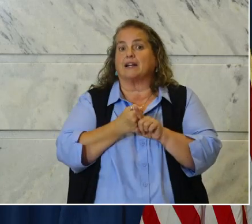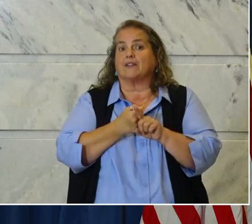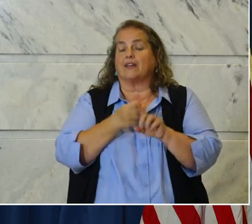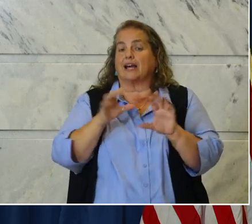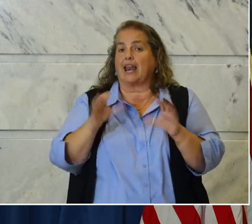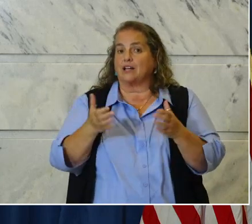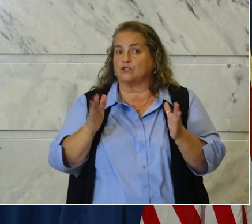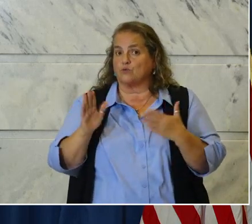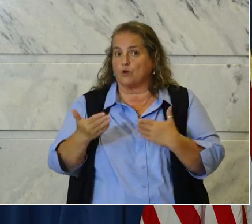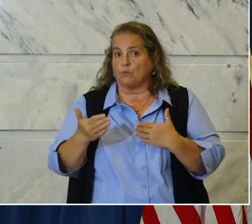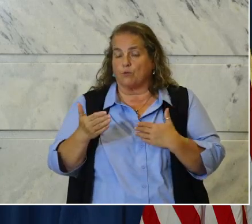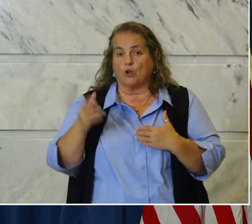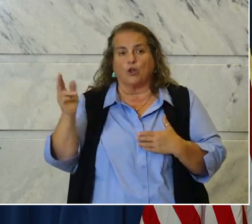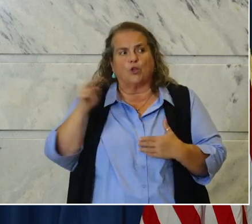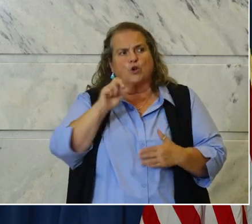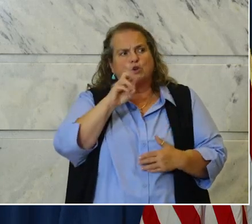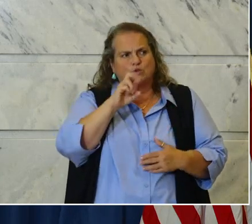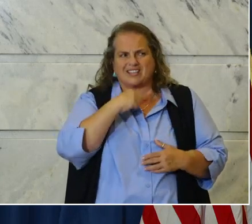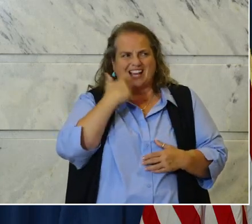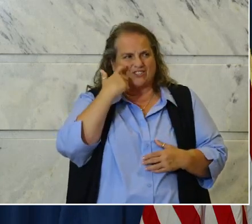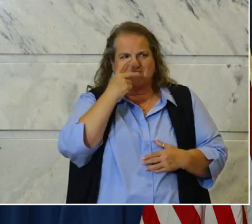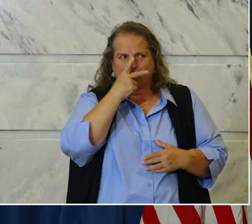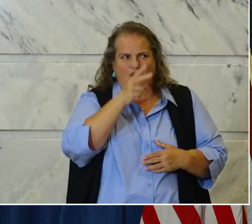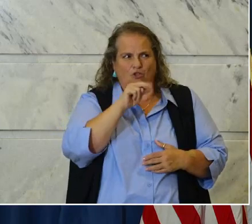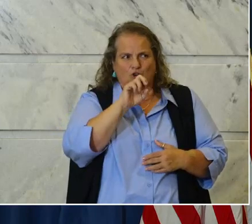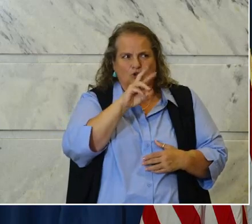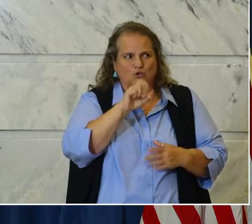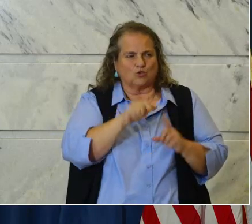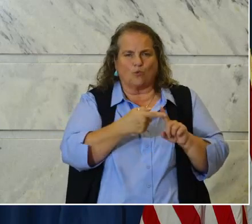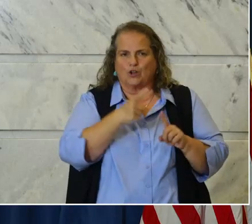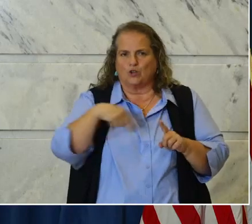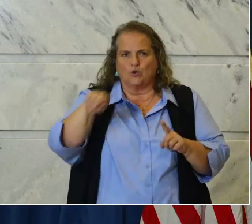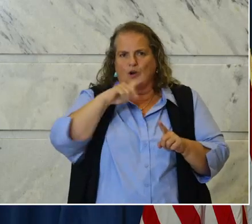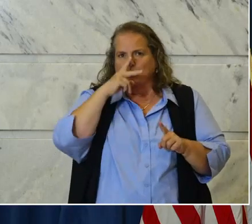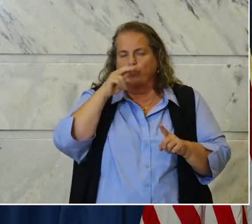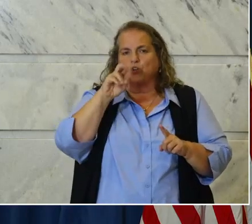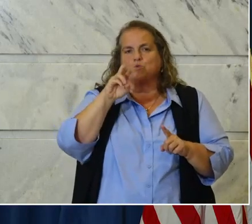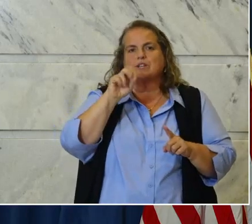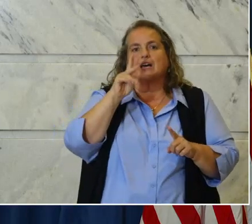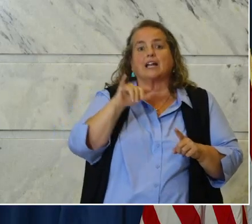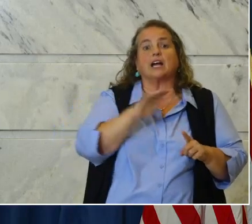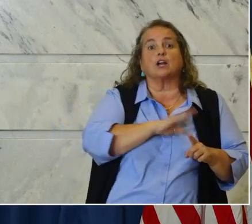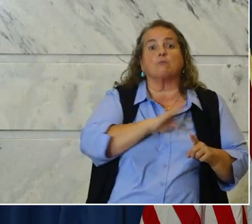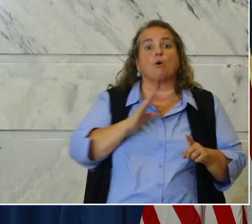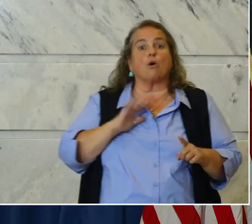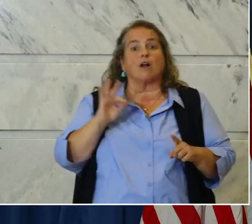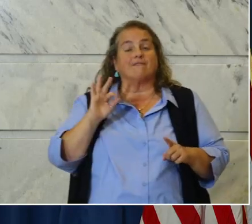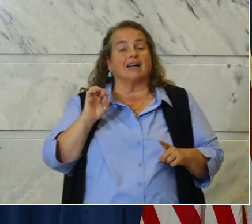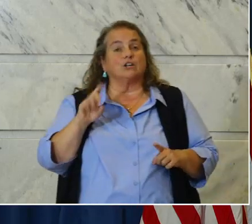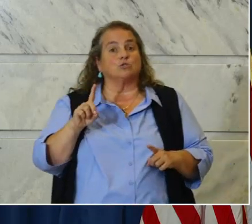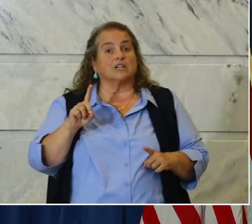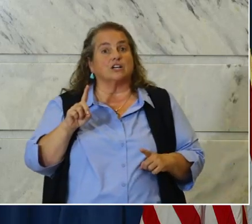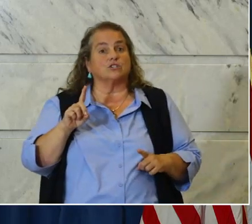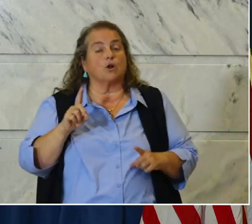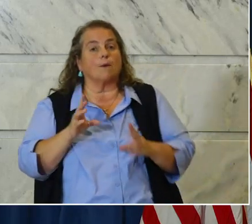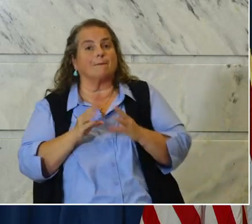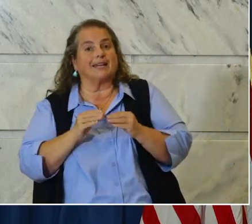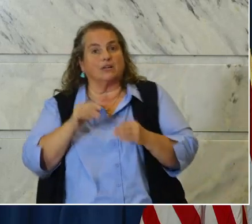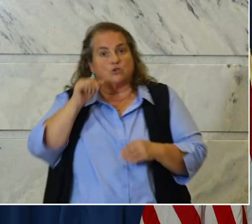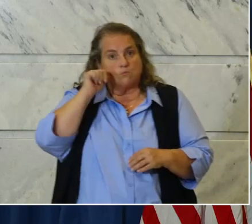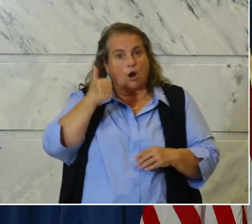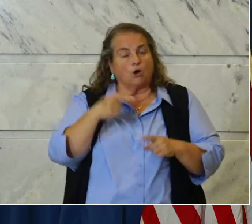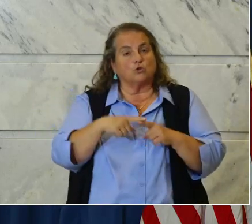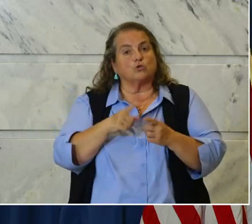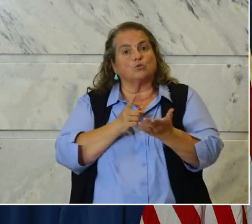is on the news, and I just saw the news when everybody else did, of the Kentucky Board of Education meeting tomorrow to